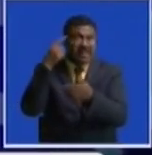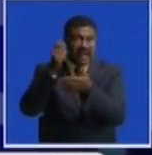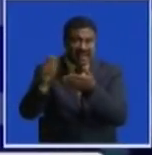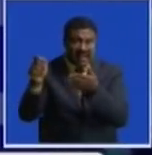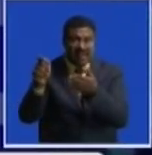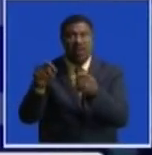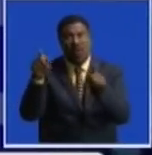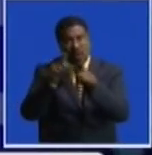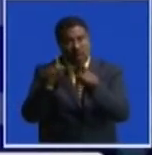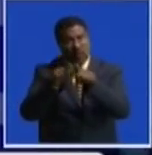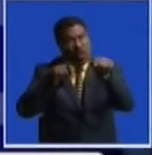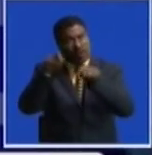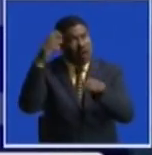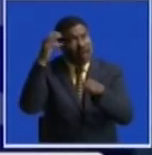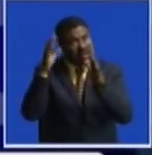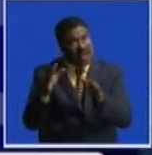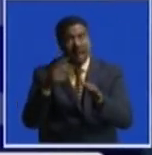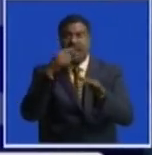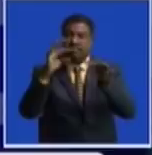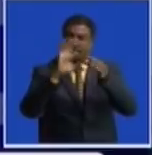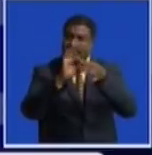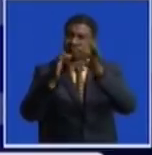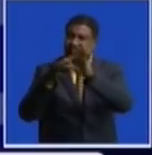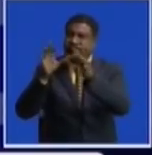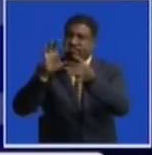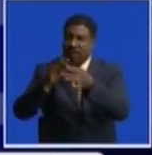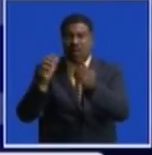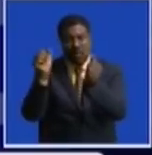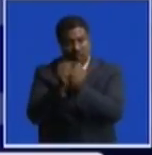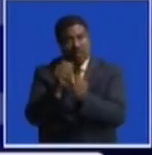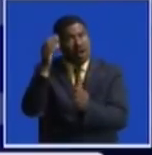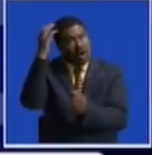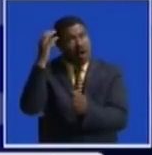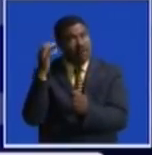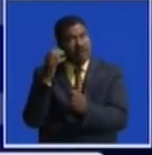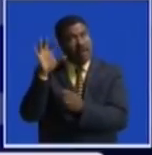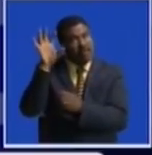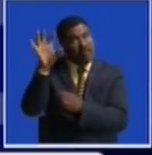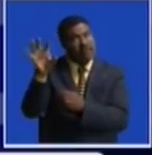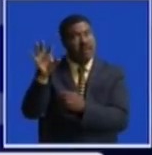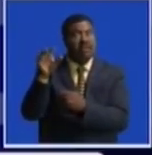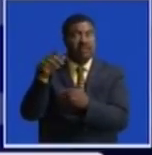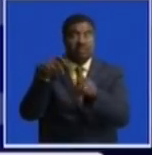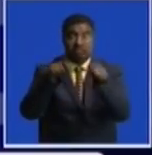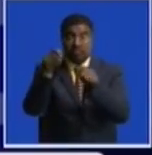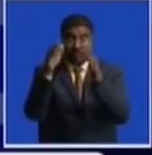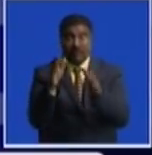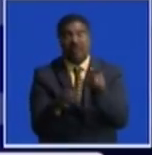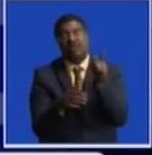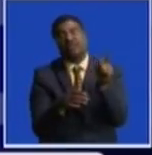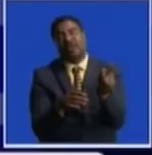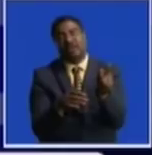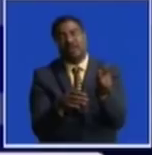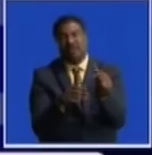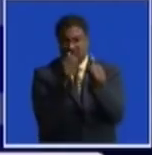officers to nurture a cordial working relationship with the Provincial Office Auditor General to benefit from their guidance on public financial